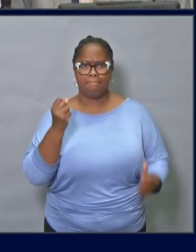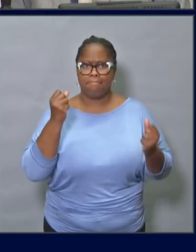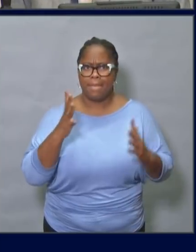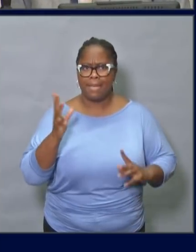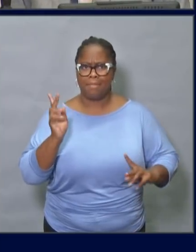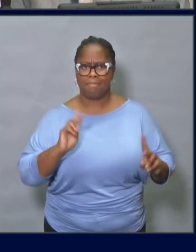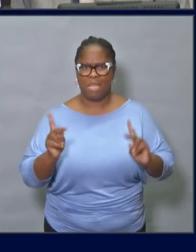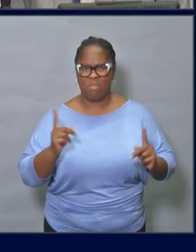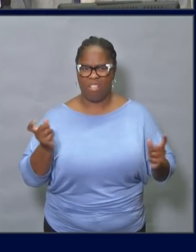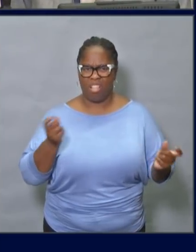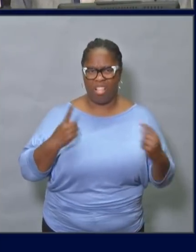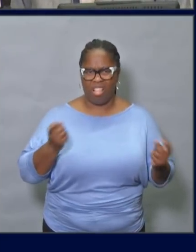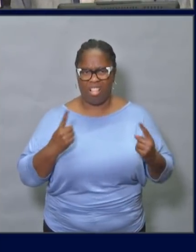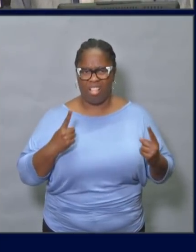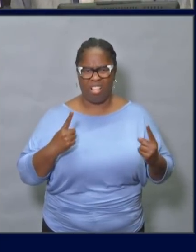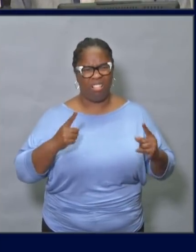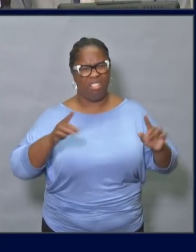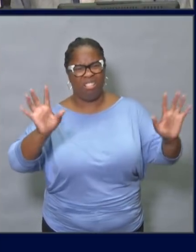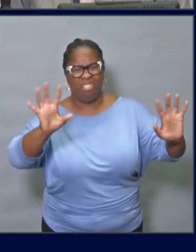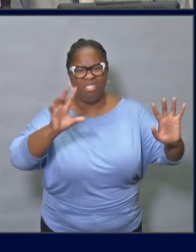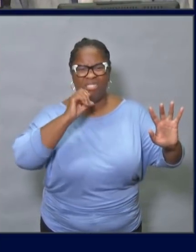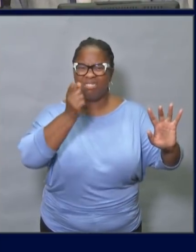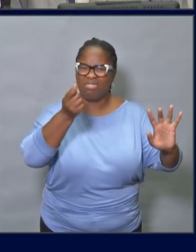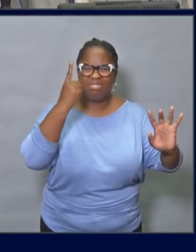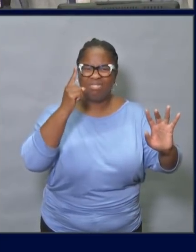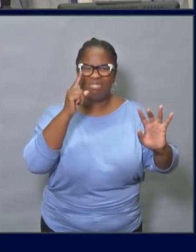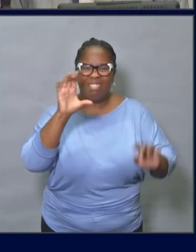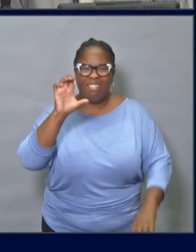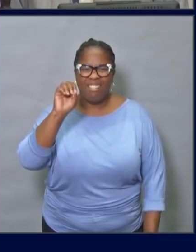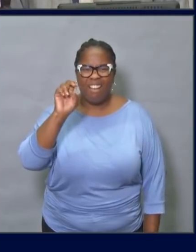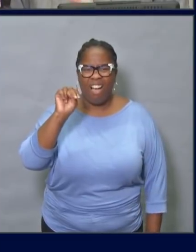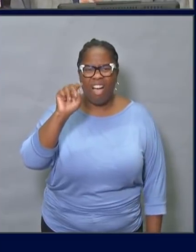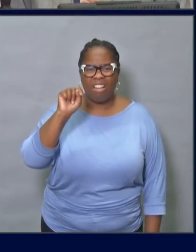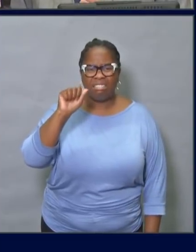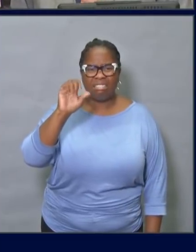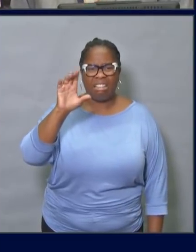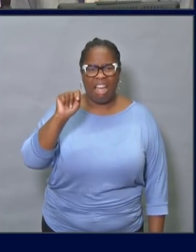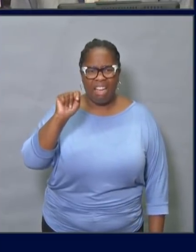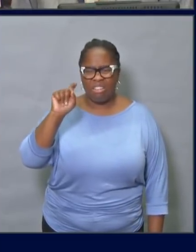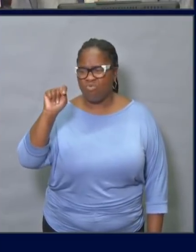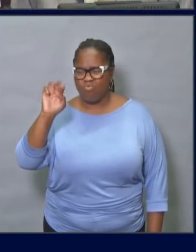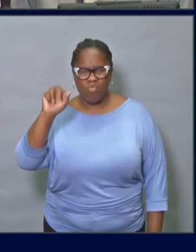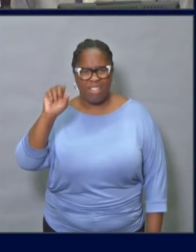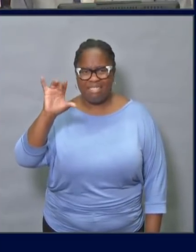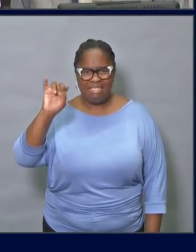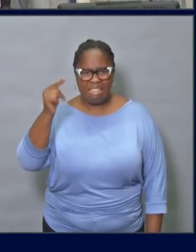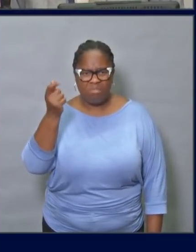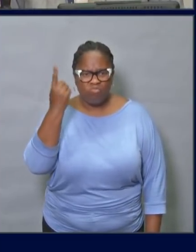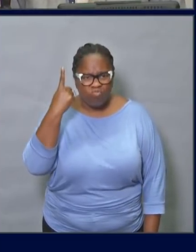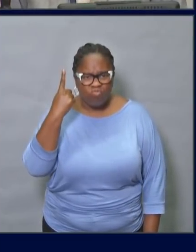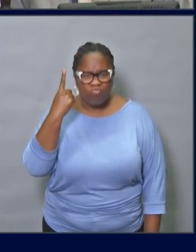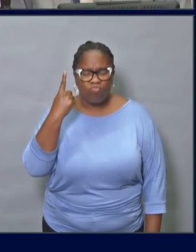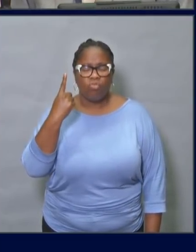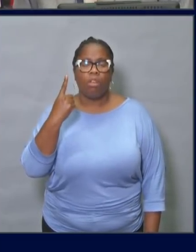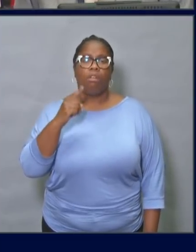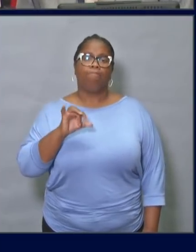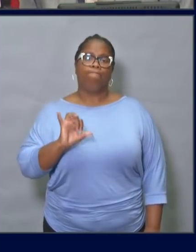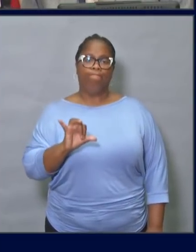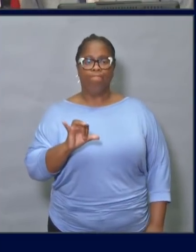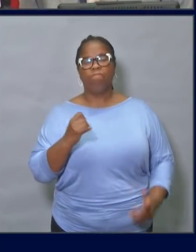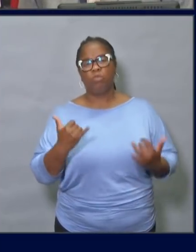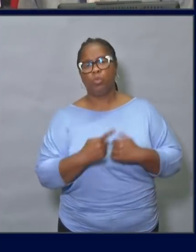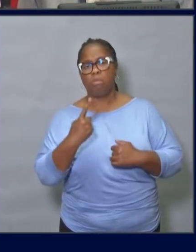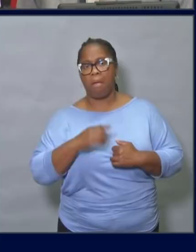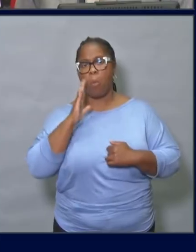frankly confusion about contact tracing, and I want to actually try to clarify a couple of these issues